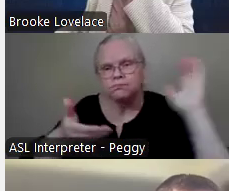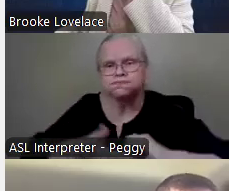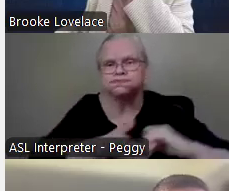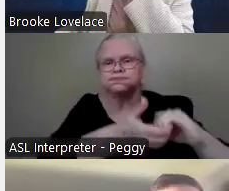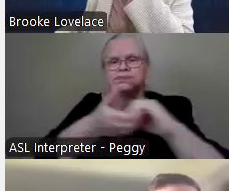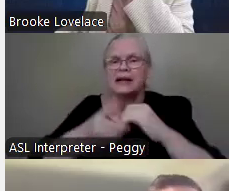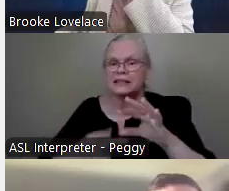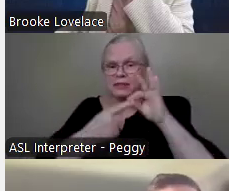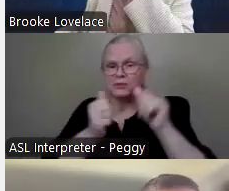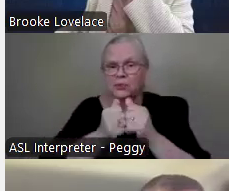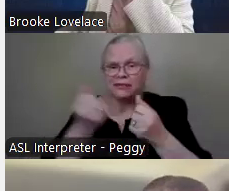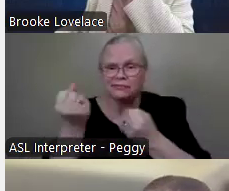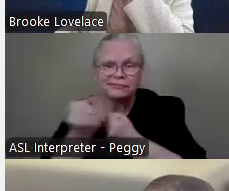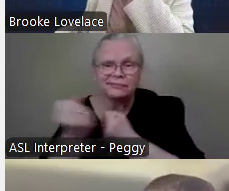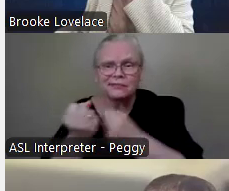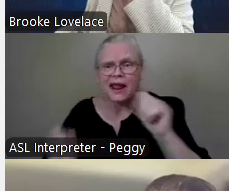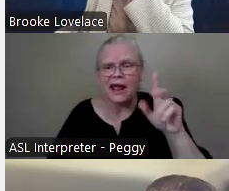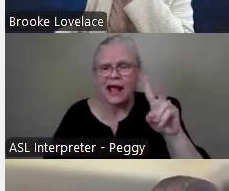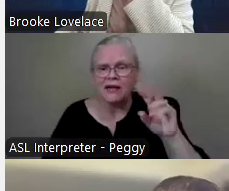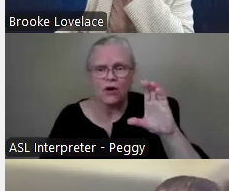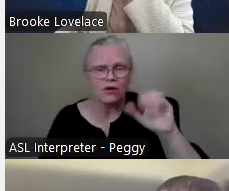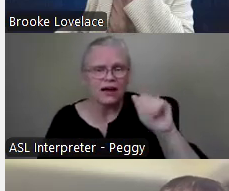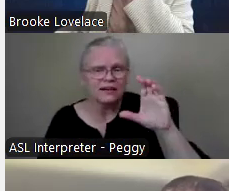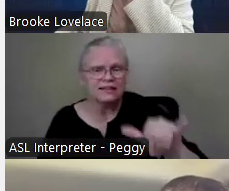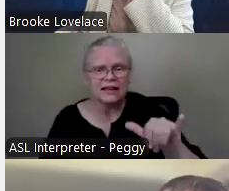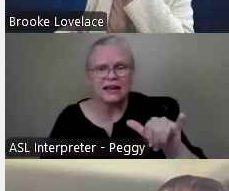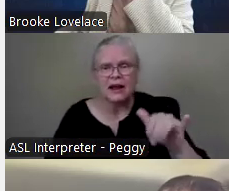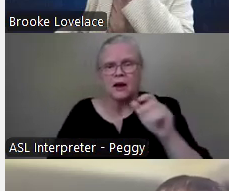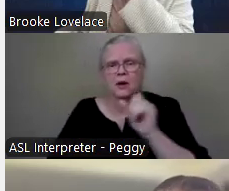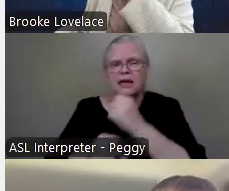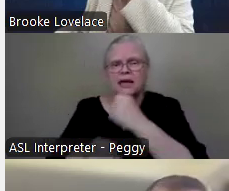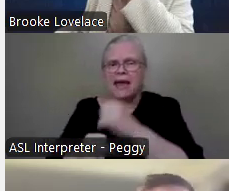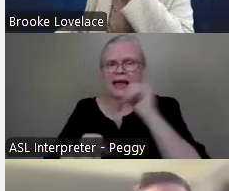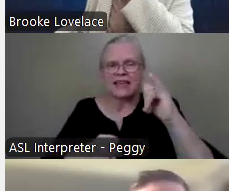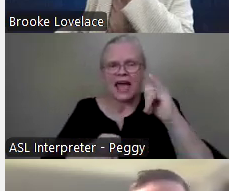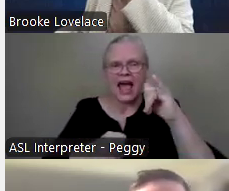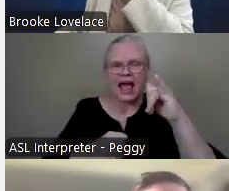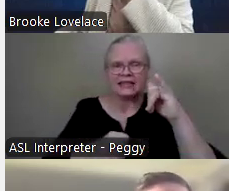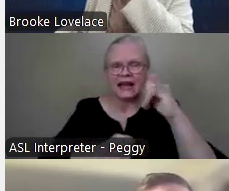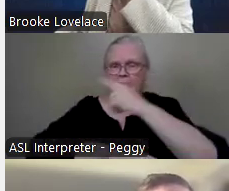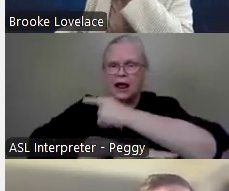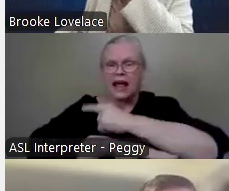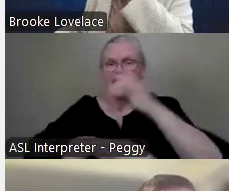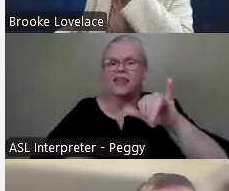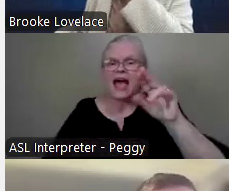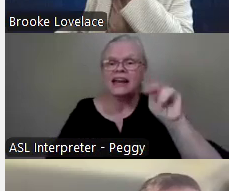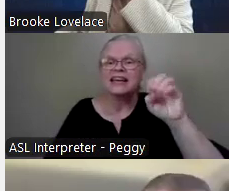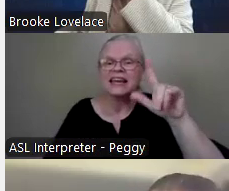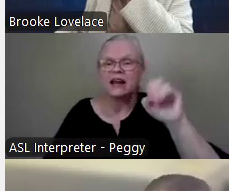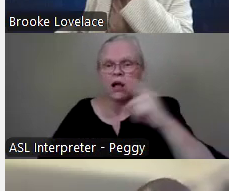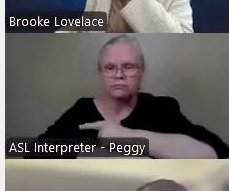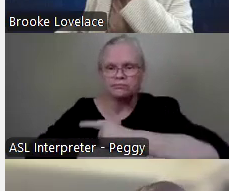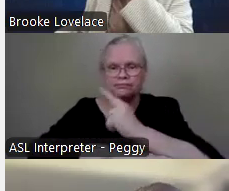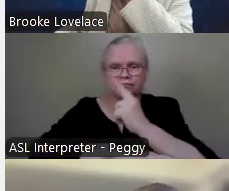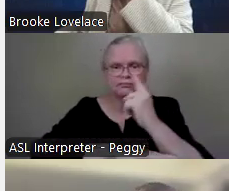with advocacy, I think the more we can move that needle to the positive side. I appreciate that. I totally agree. Yeah. No, thank you